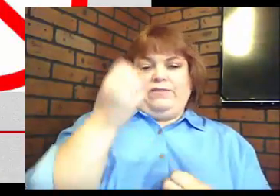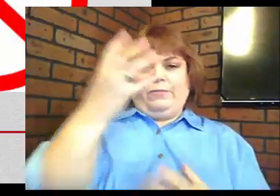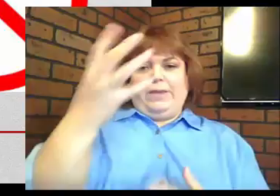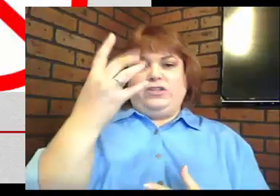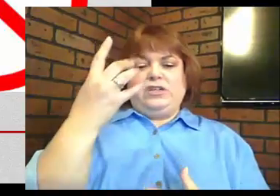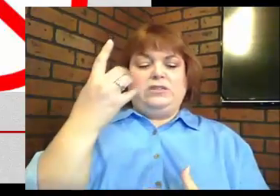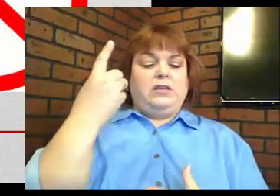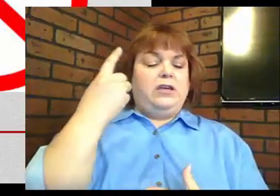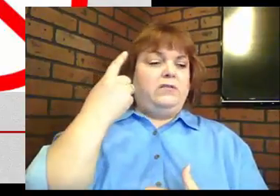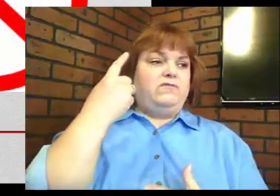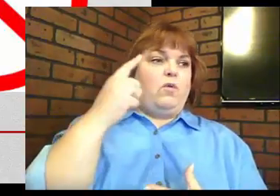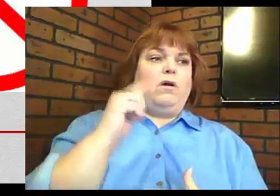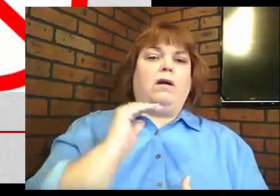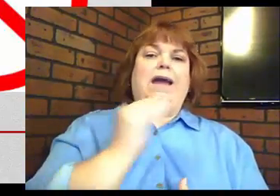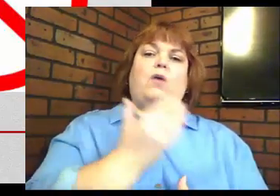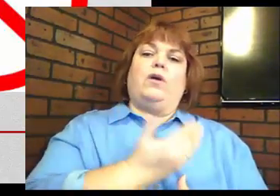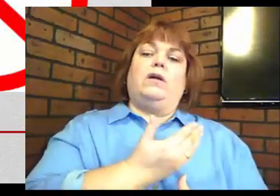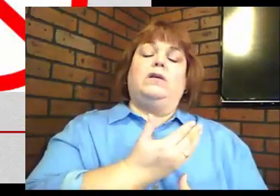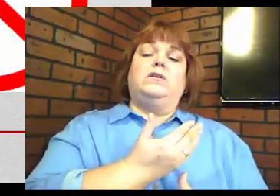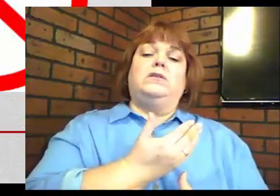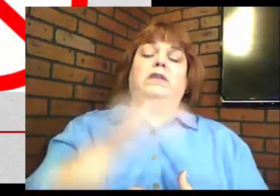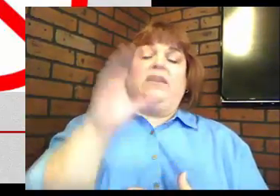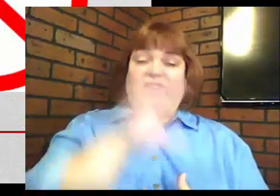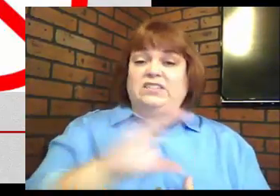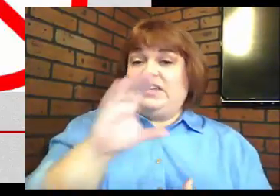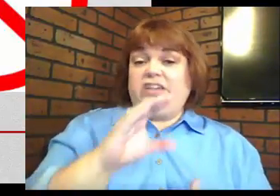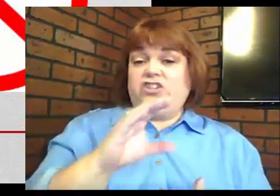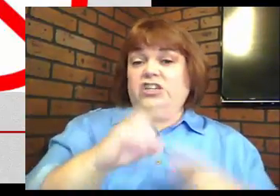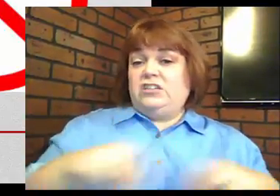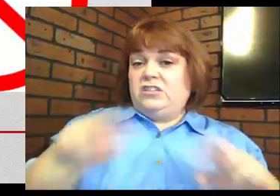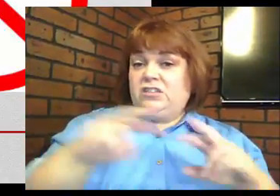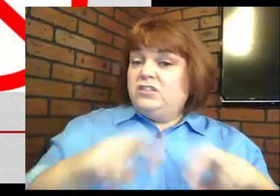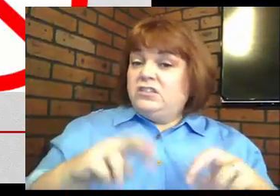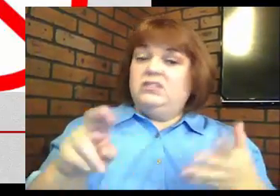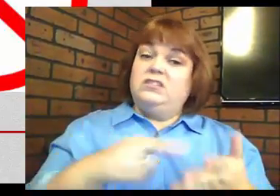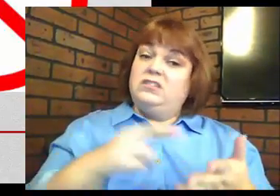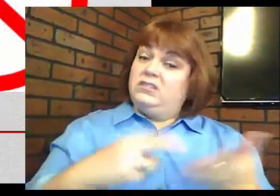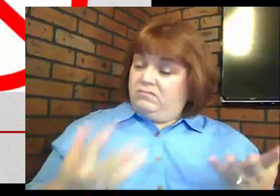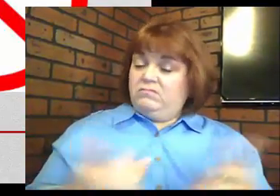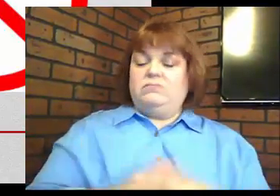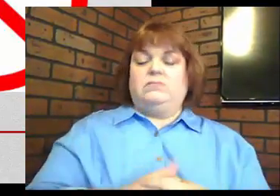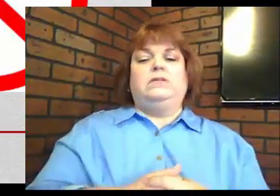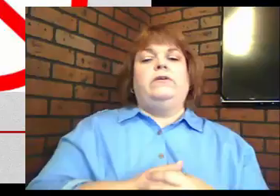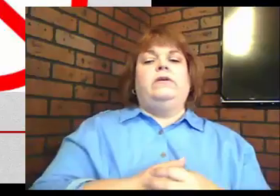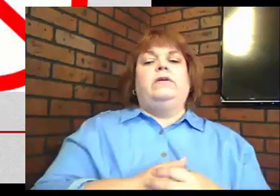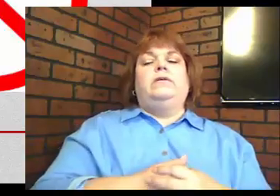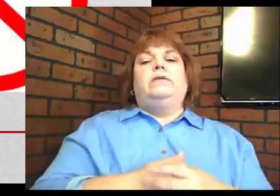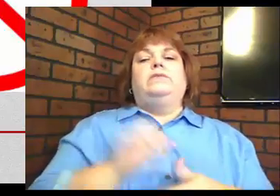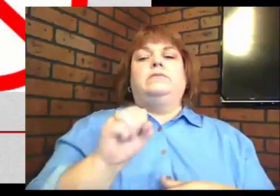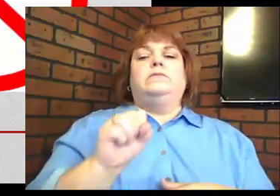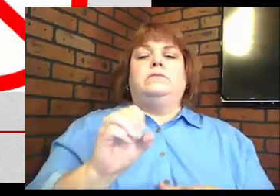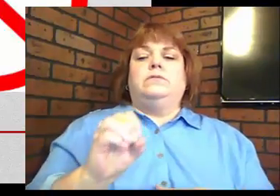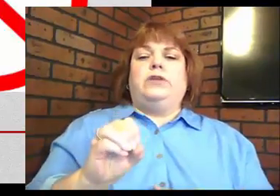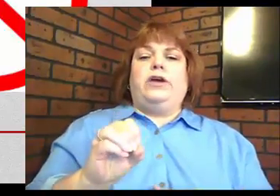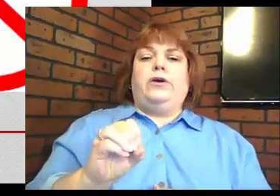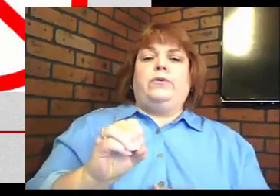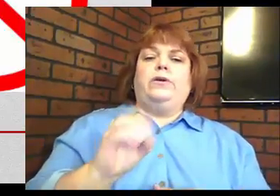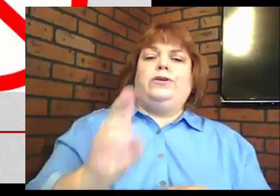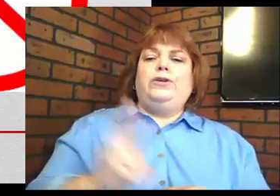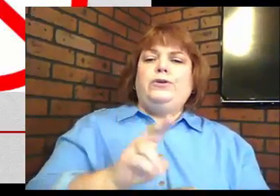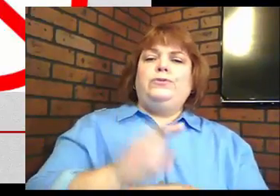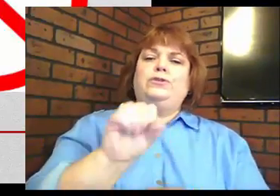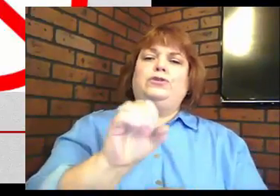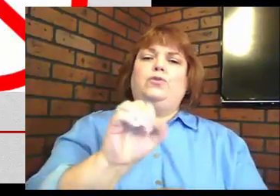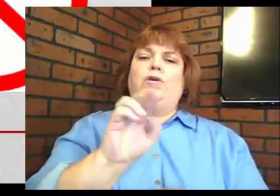is to cancel or remove something, especially a law. Sometimes we make a law and it doesn't work the way